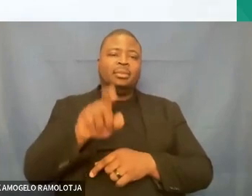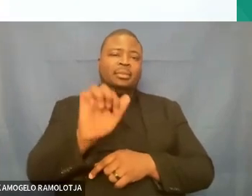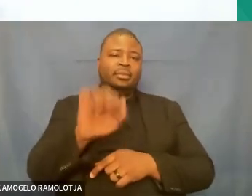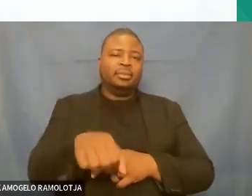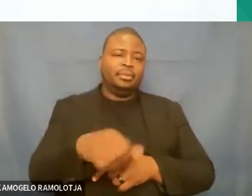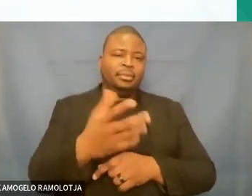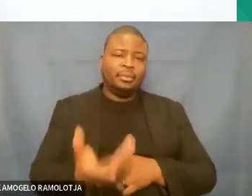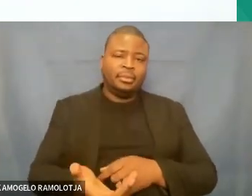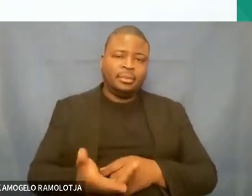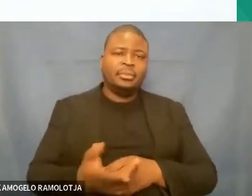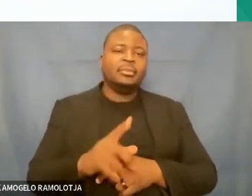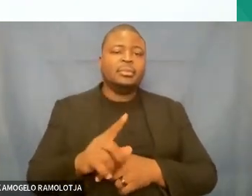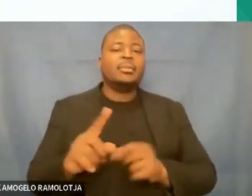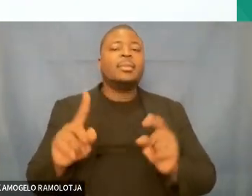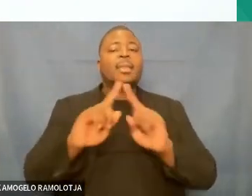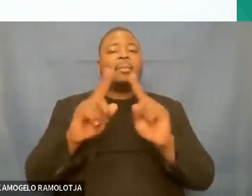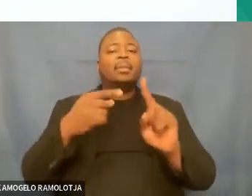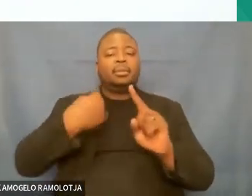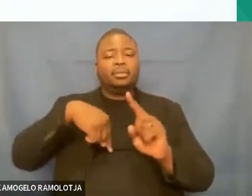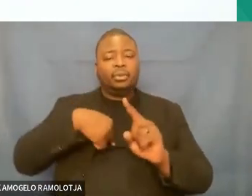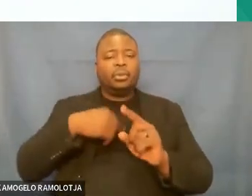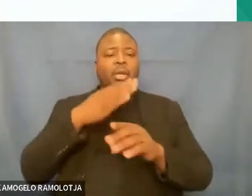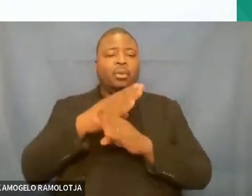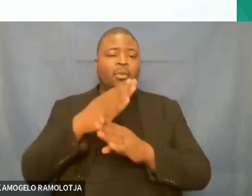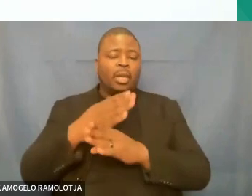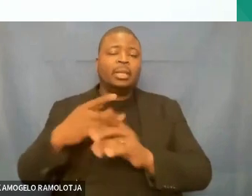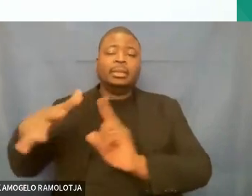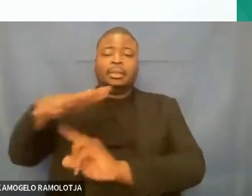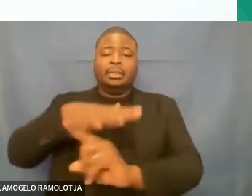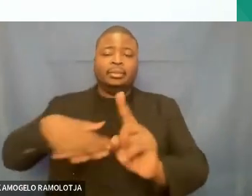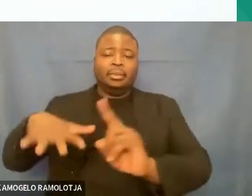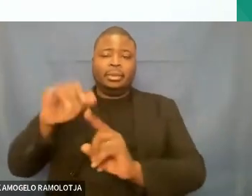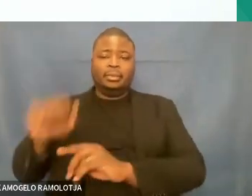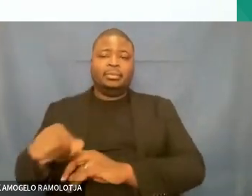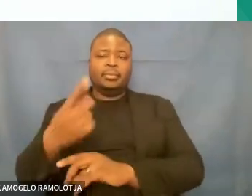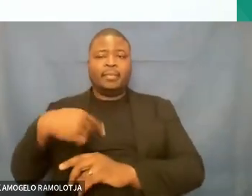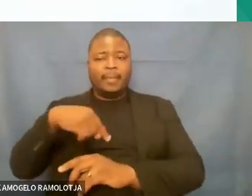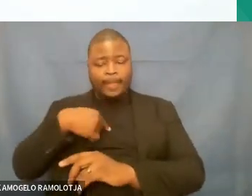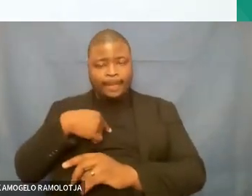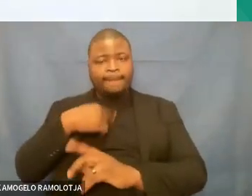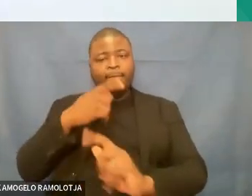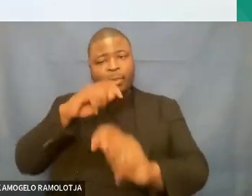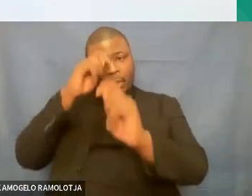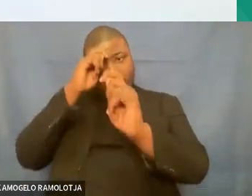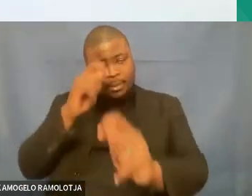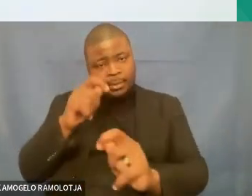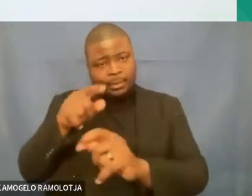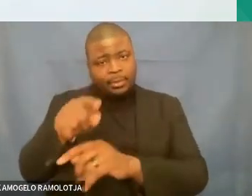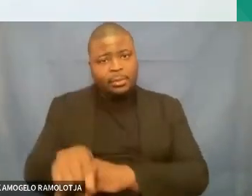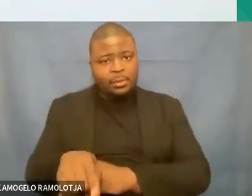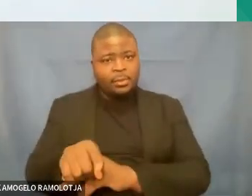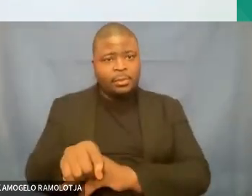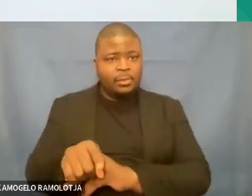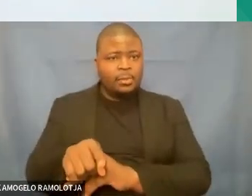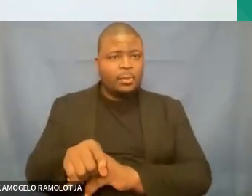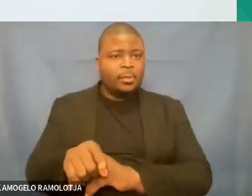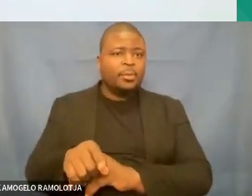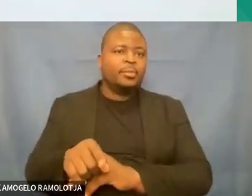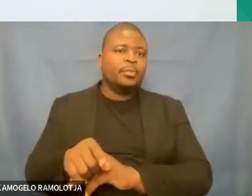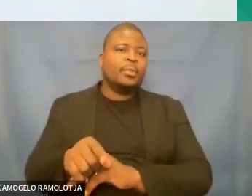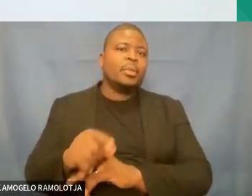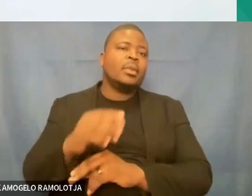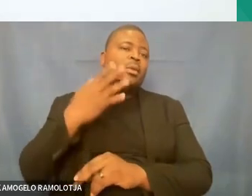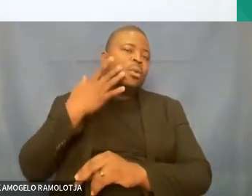we working in the space that we do, we recognize intersectionality, that when people think